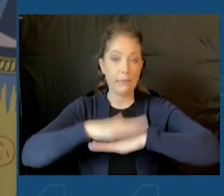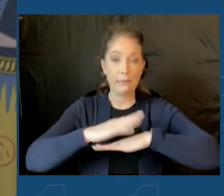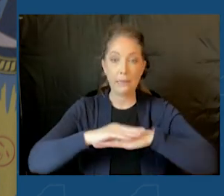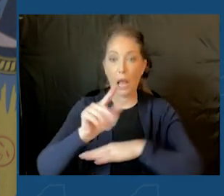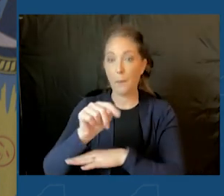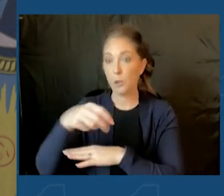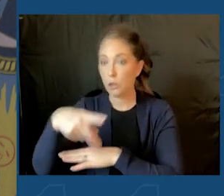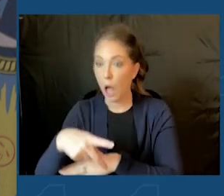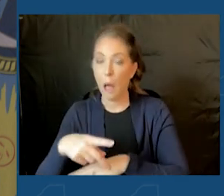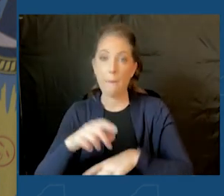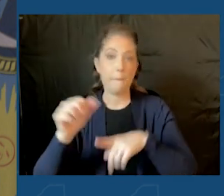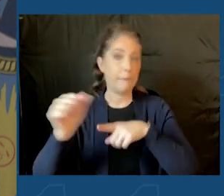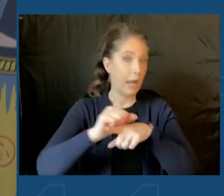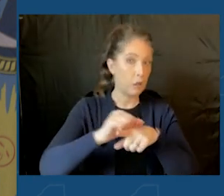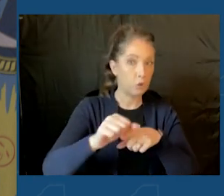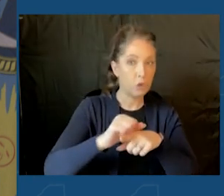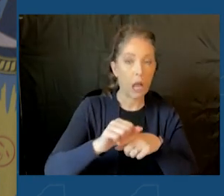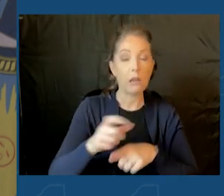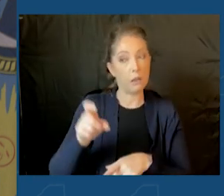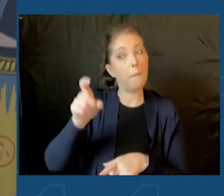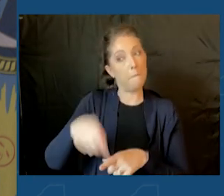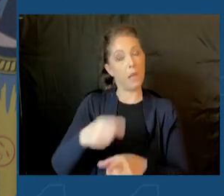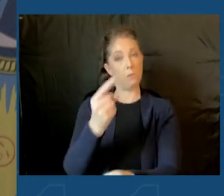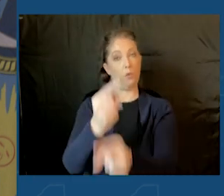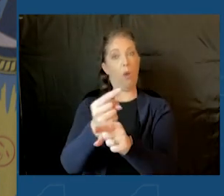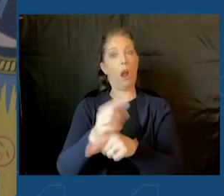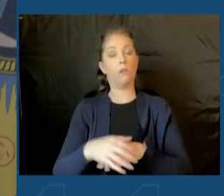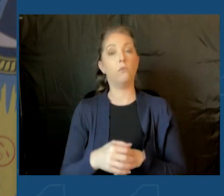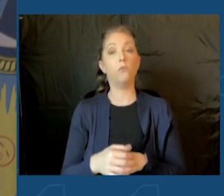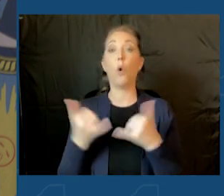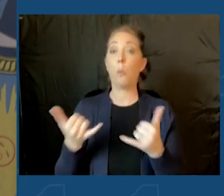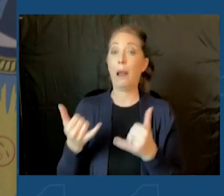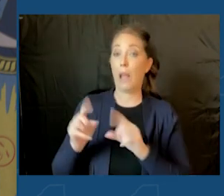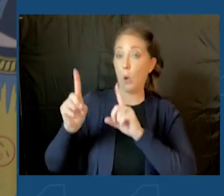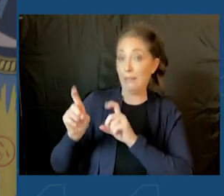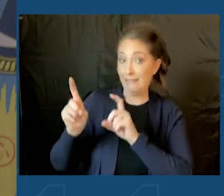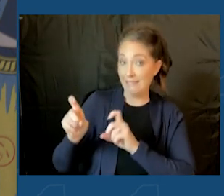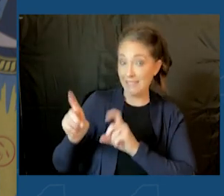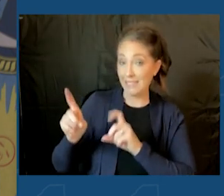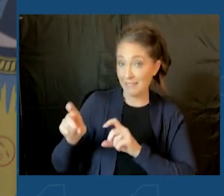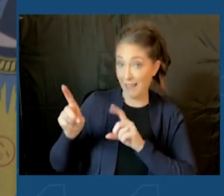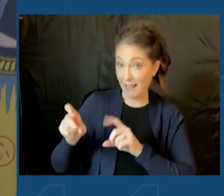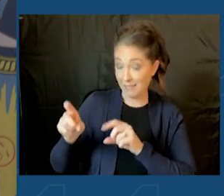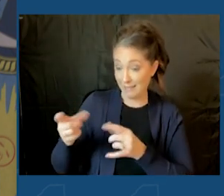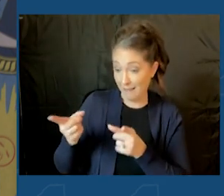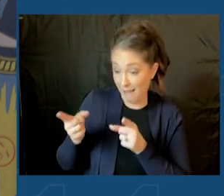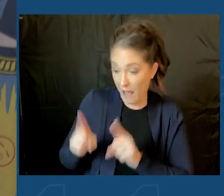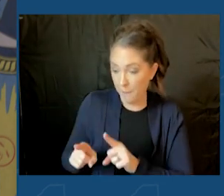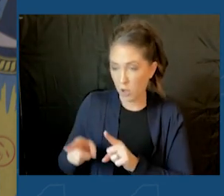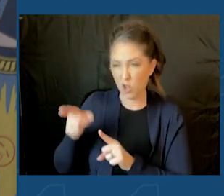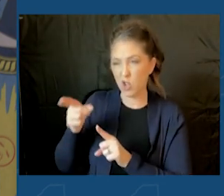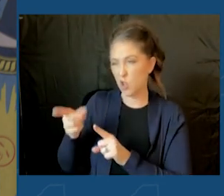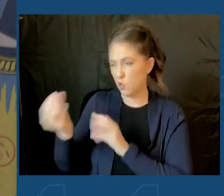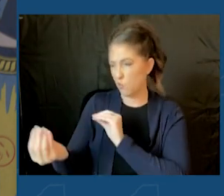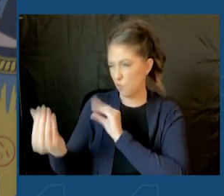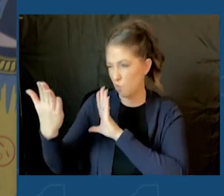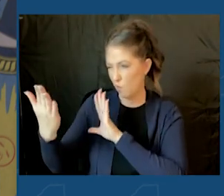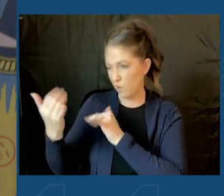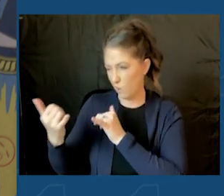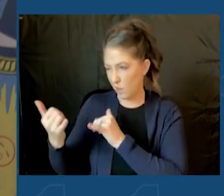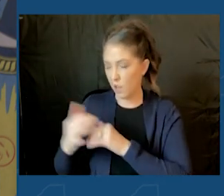right. And right now there's testing underway, and I'll have you address this specifically because, you know, this has raised some concern right